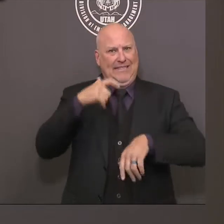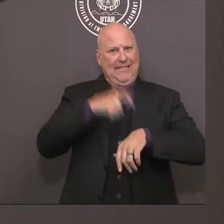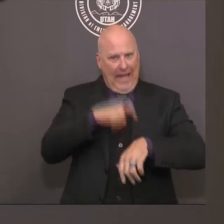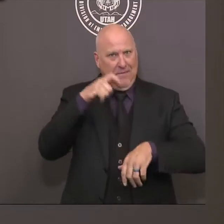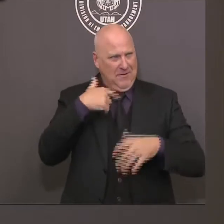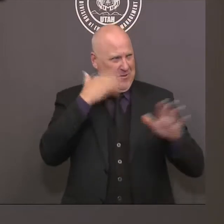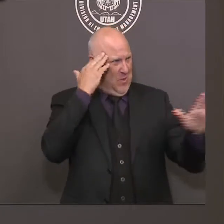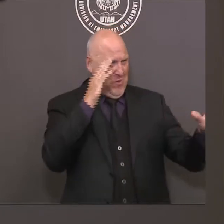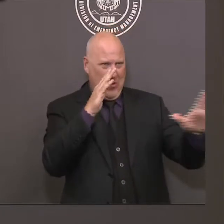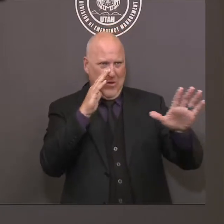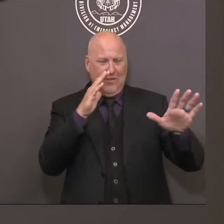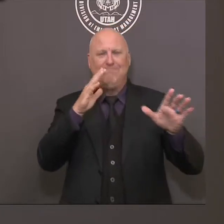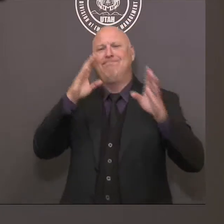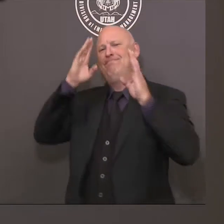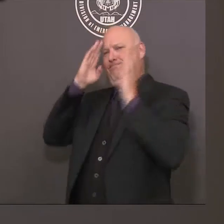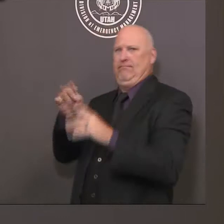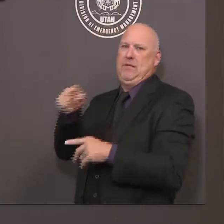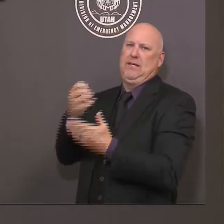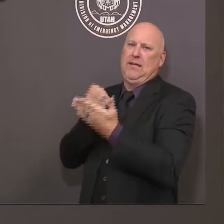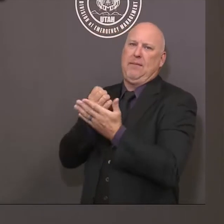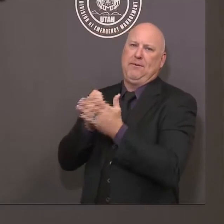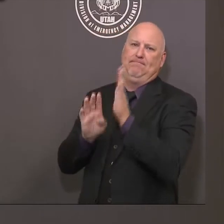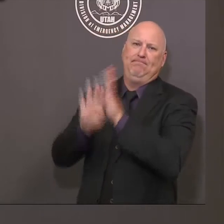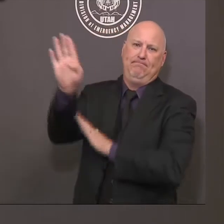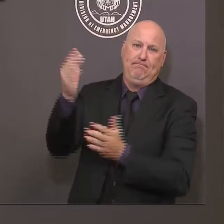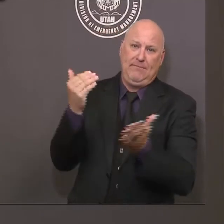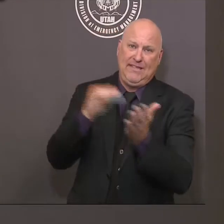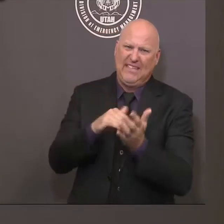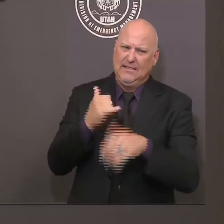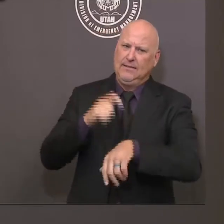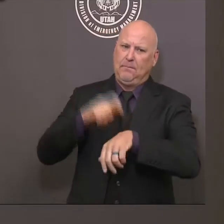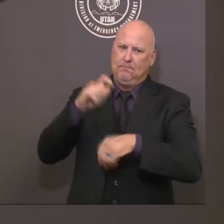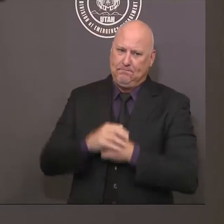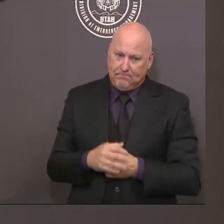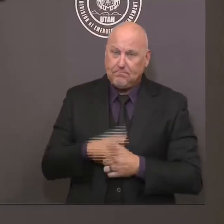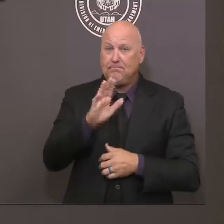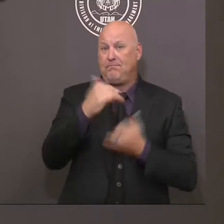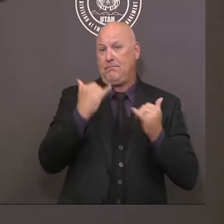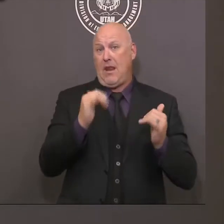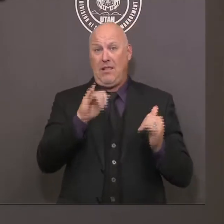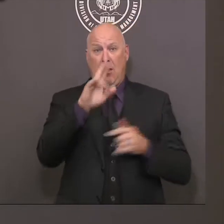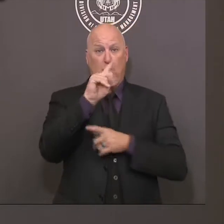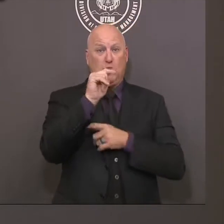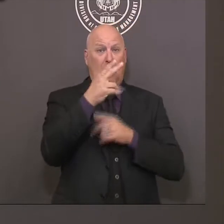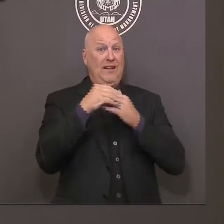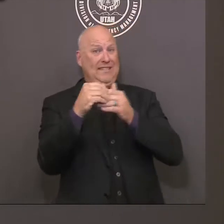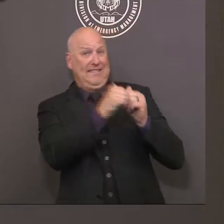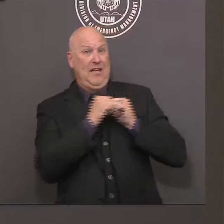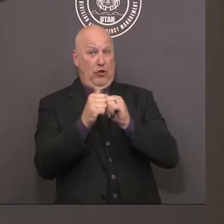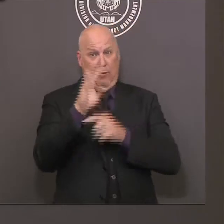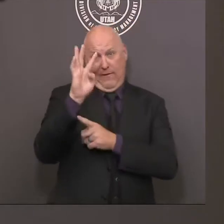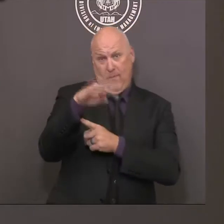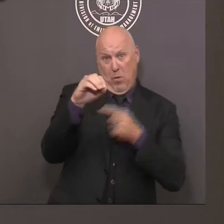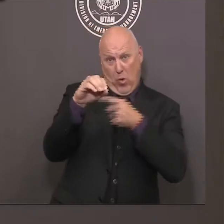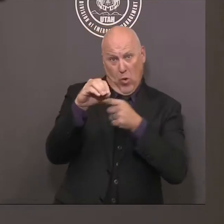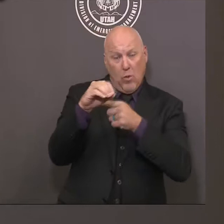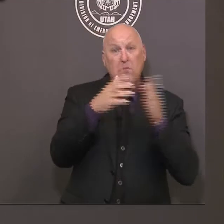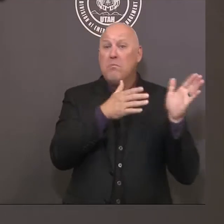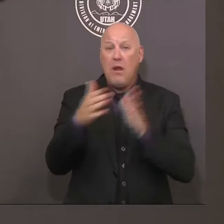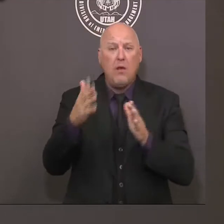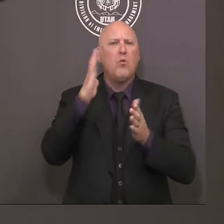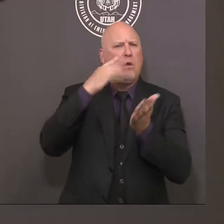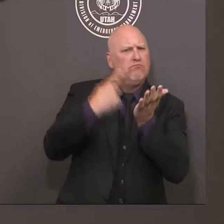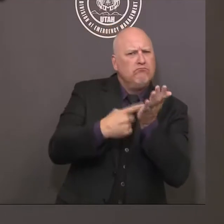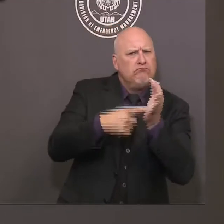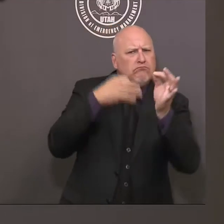being updated today outlines the next phases of our coordinated effort to do three important things. The